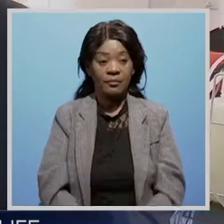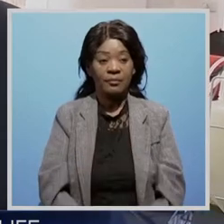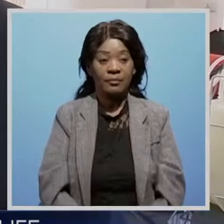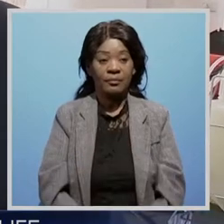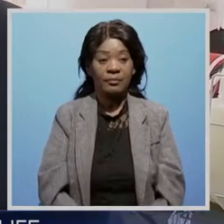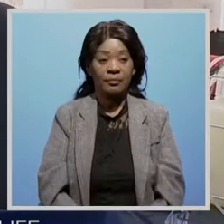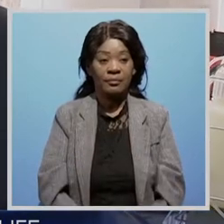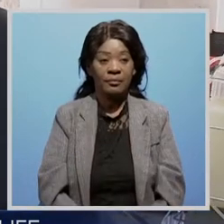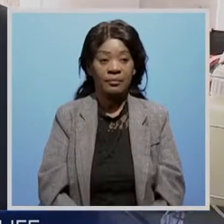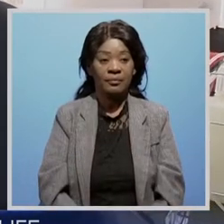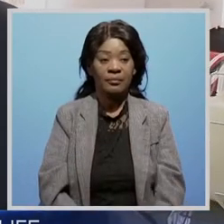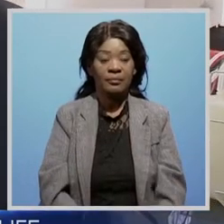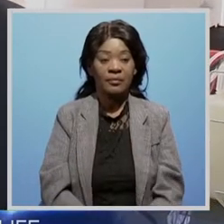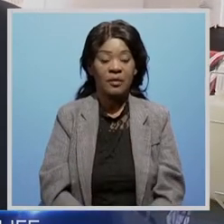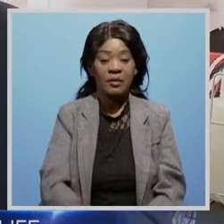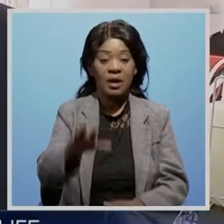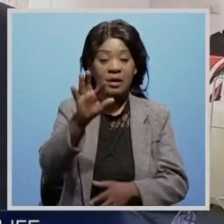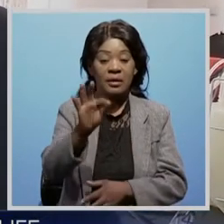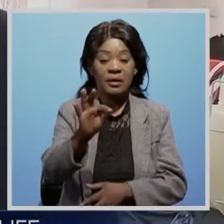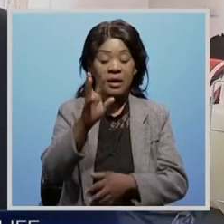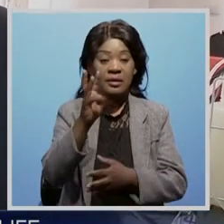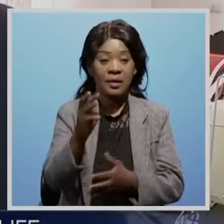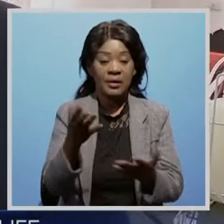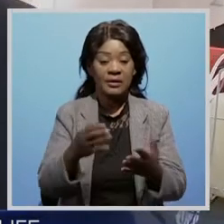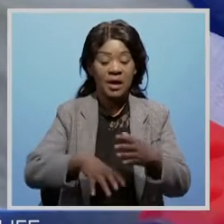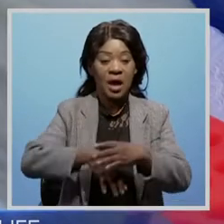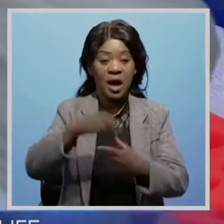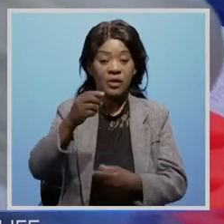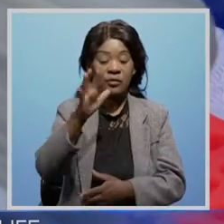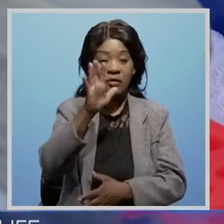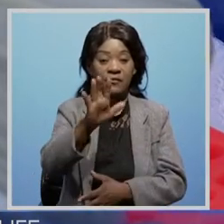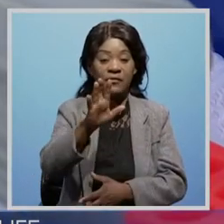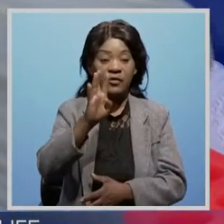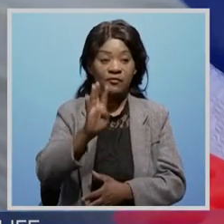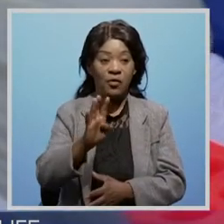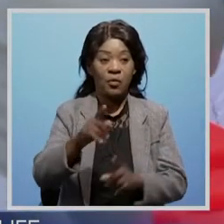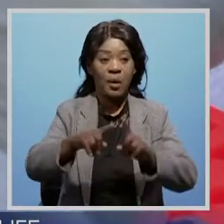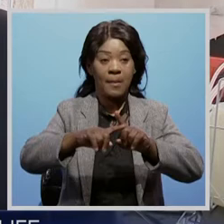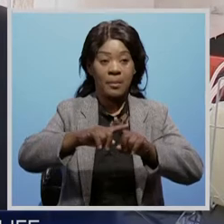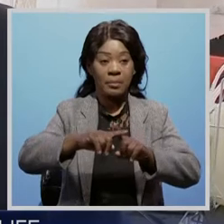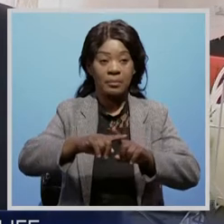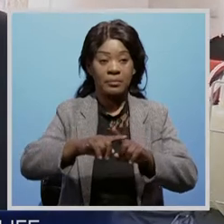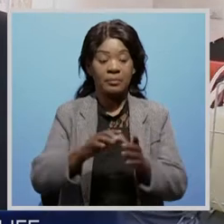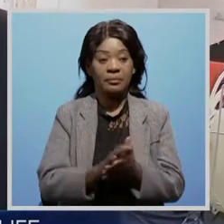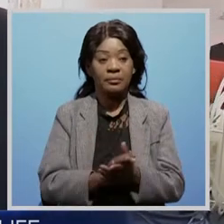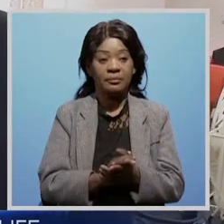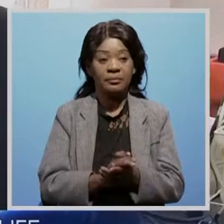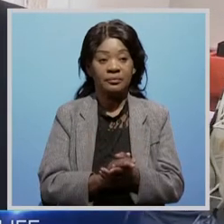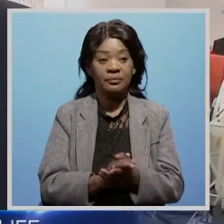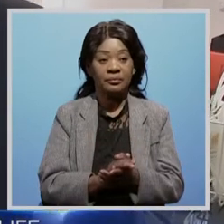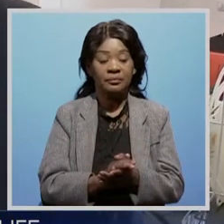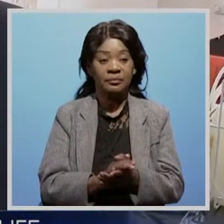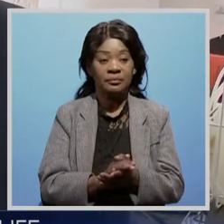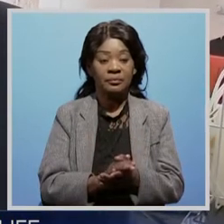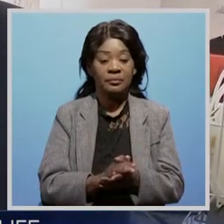recorded 5,290 tests, out of which 54 were positive. Because of the downward trend and the